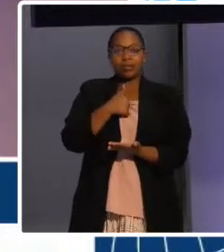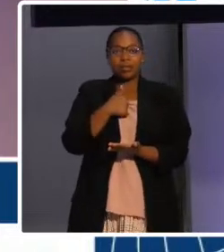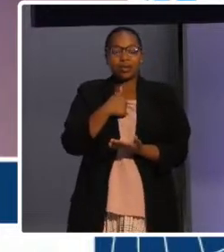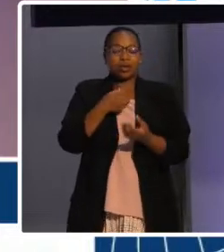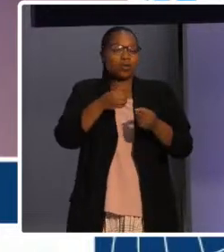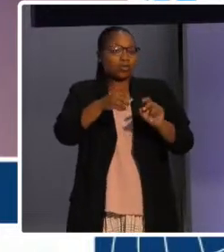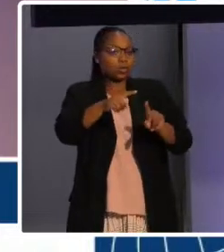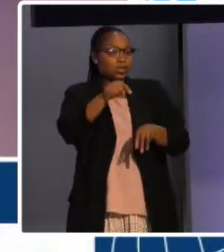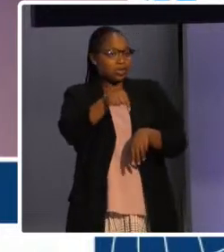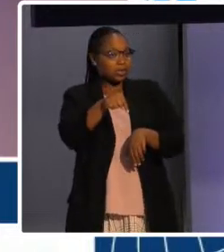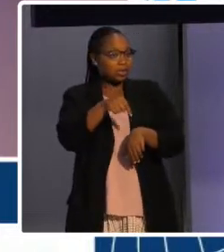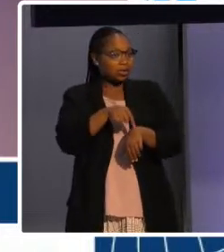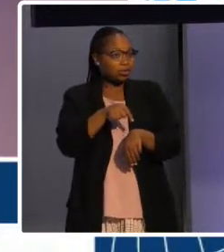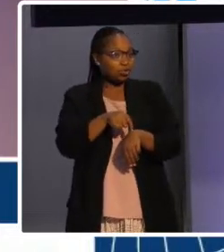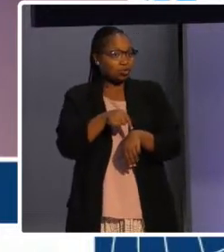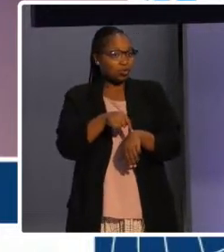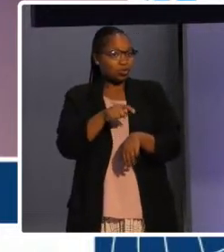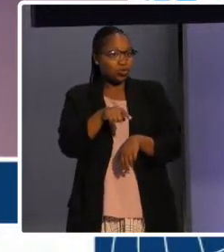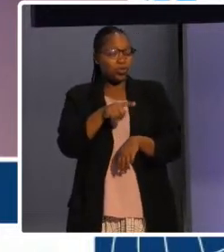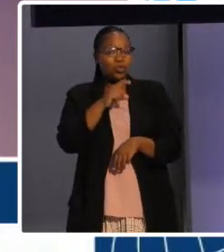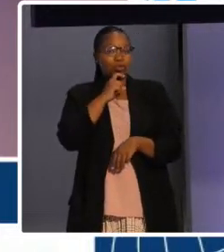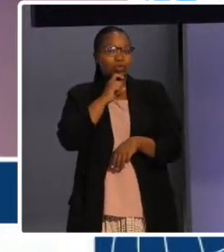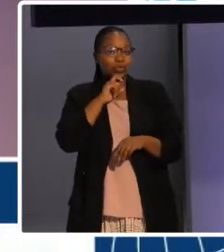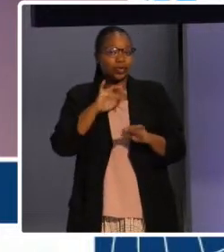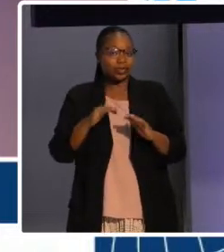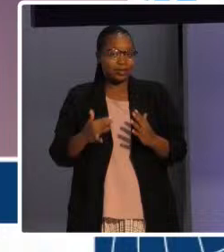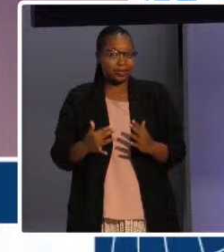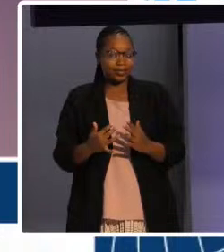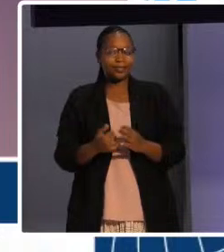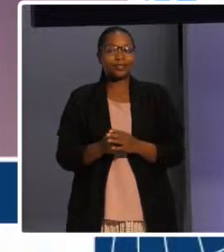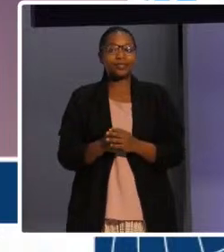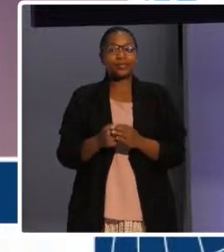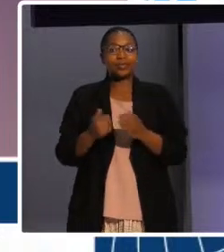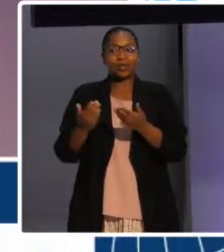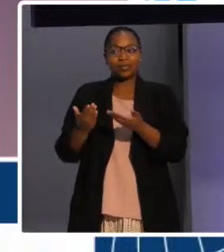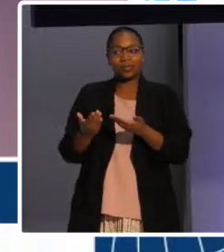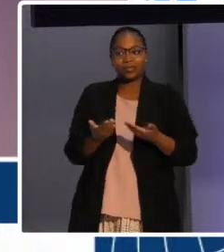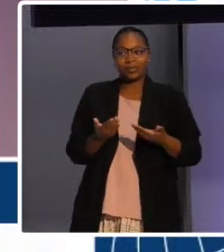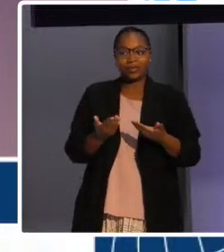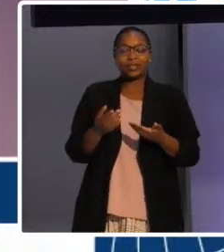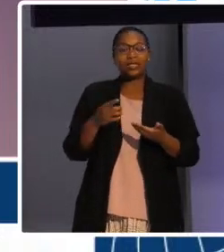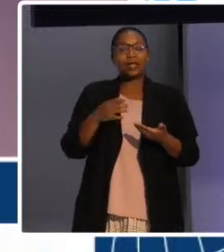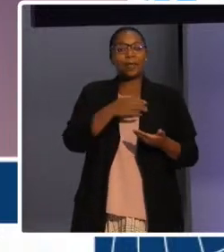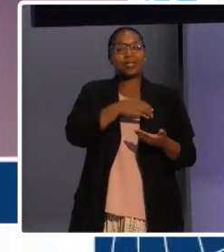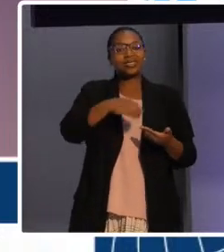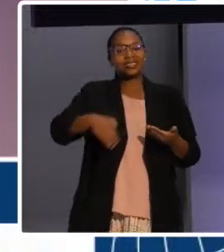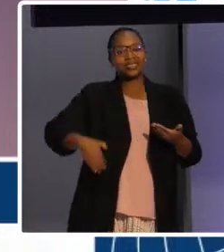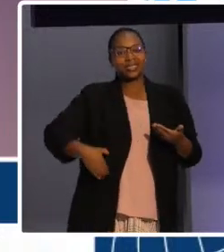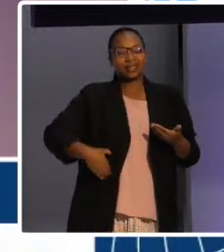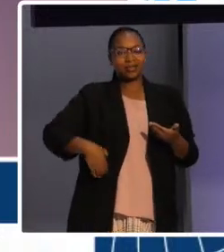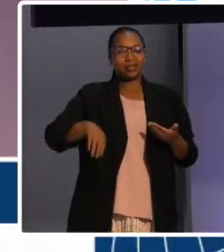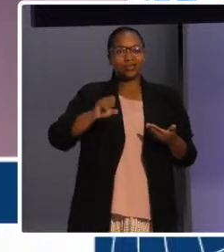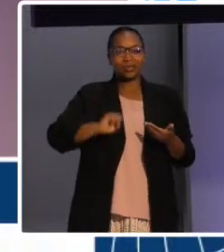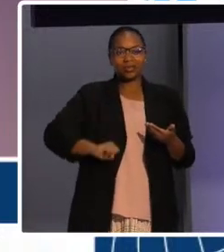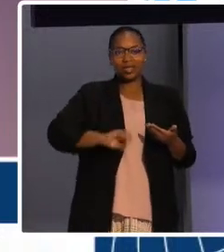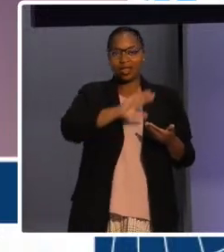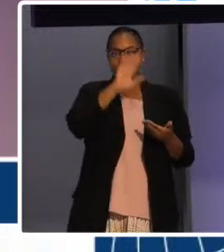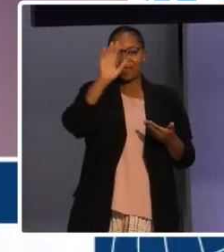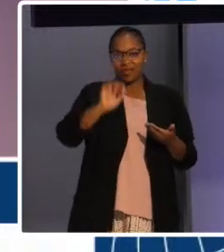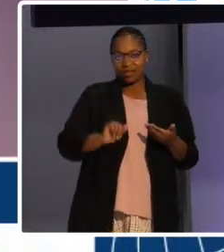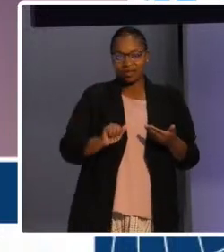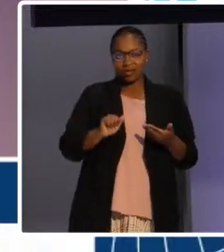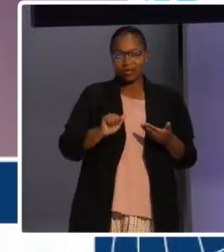opportunity to allow the President of the Republic of South Africa, His